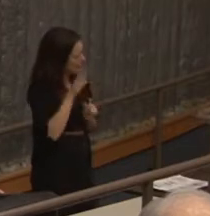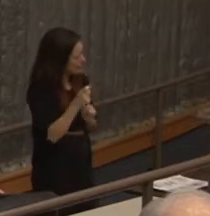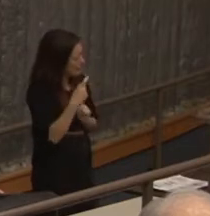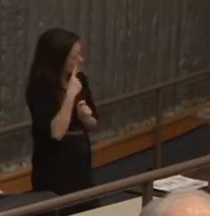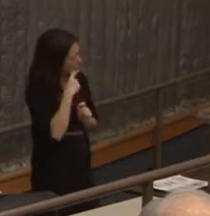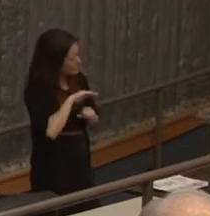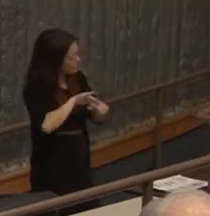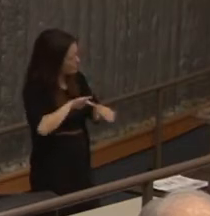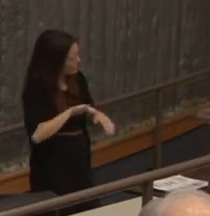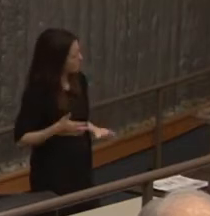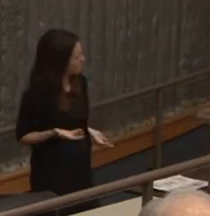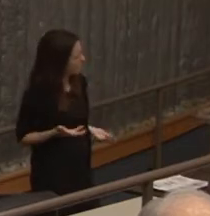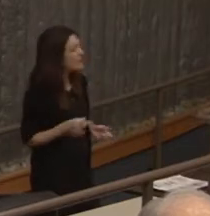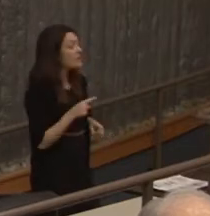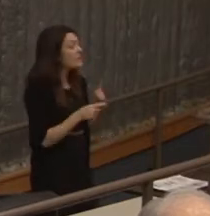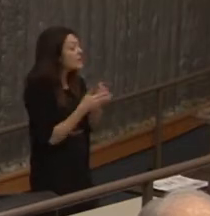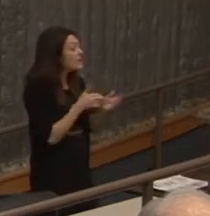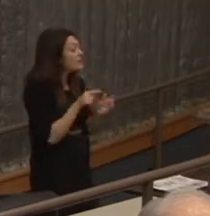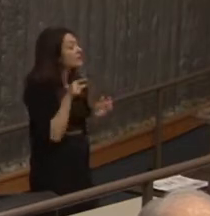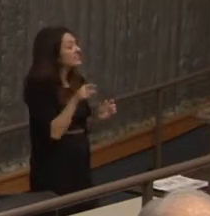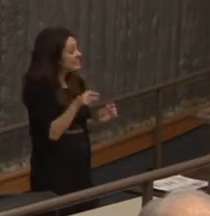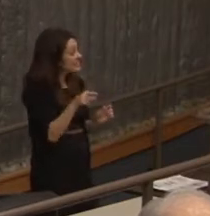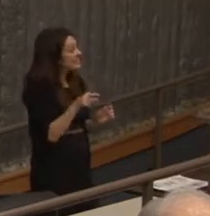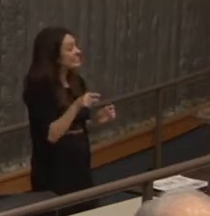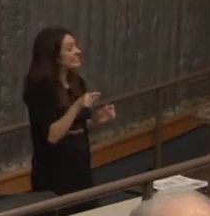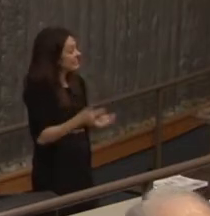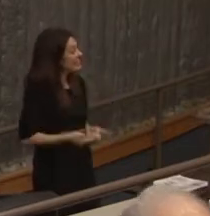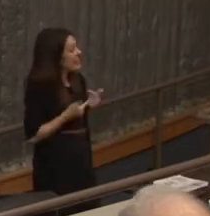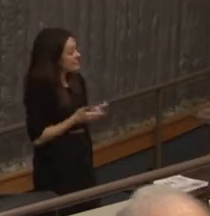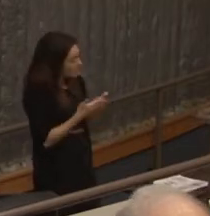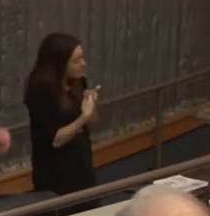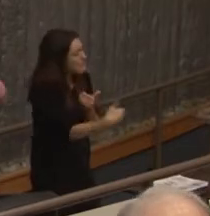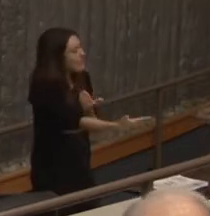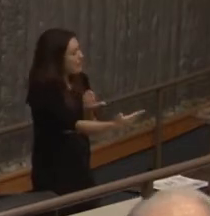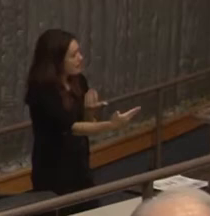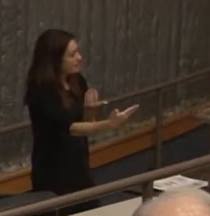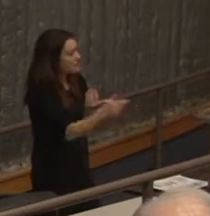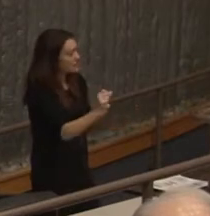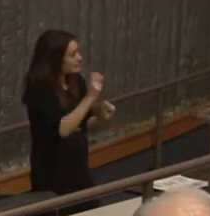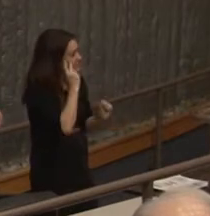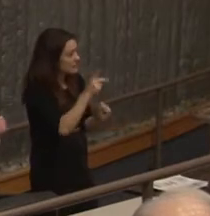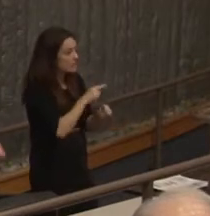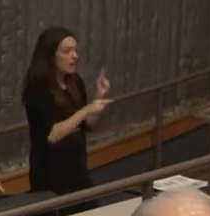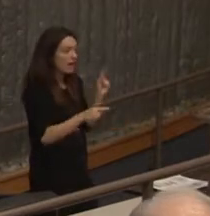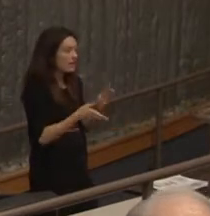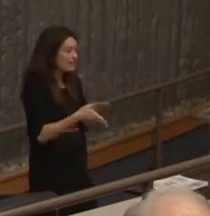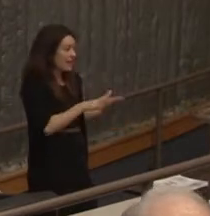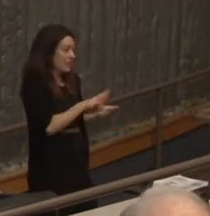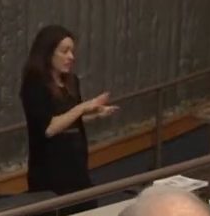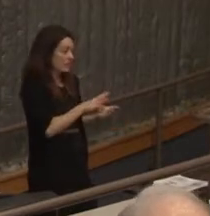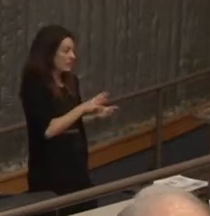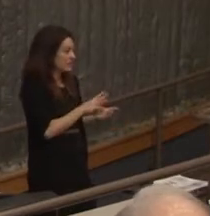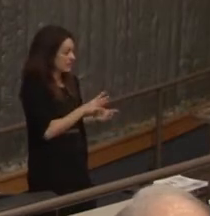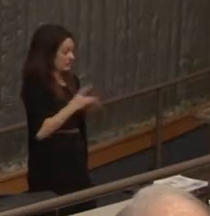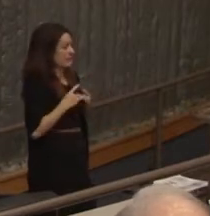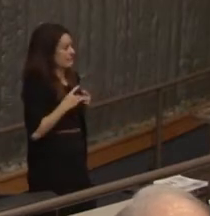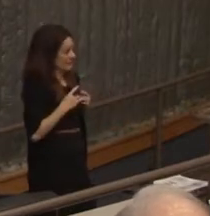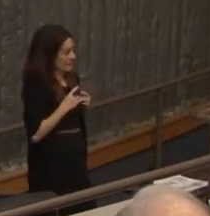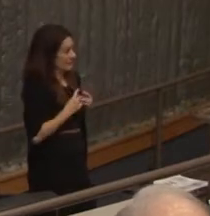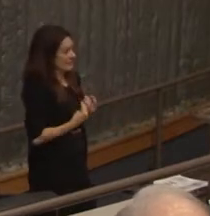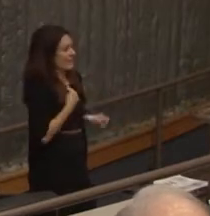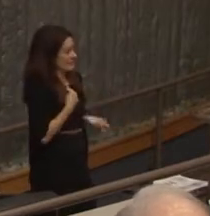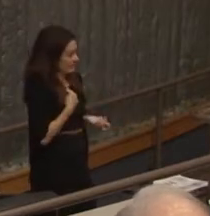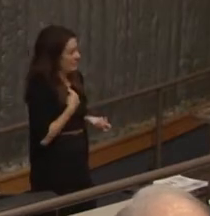gone on with his life. But you'll see from his art that the death has gone on with him at the same time. And that's one of